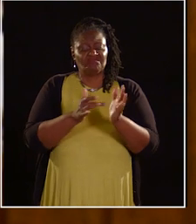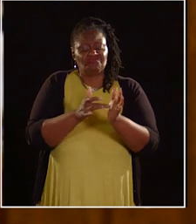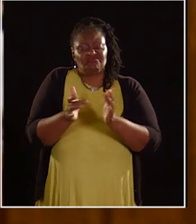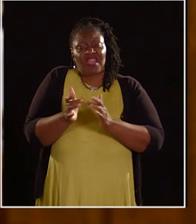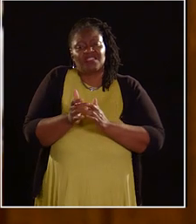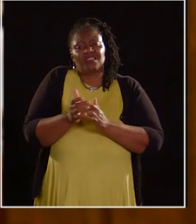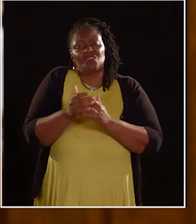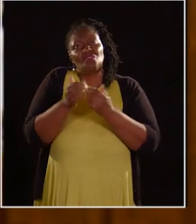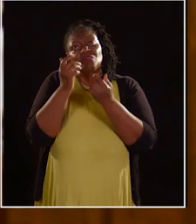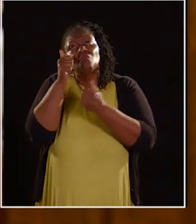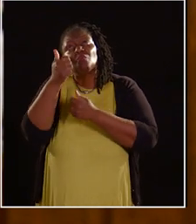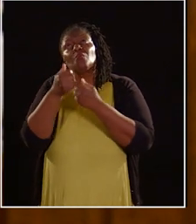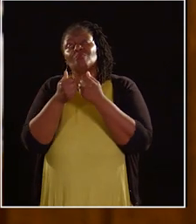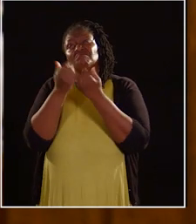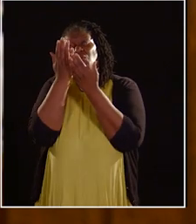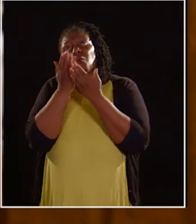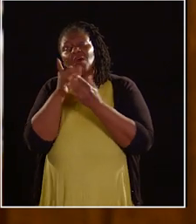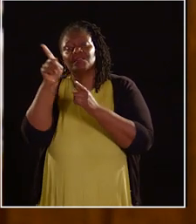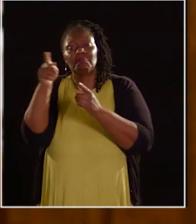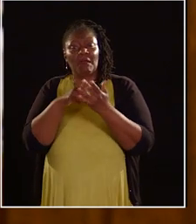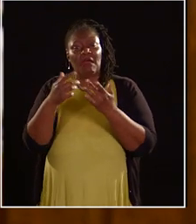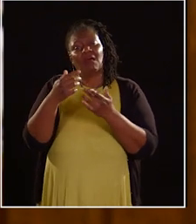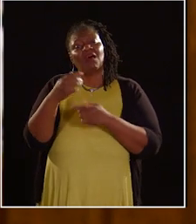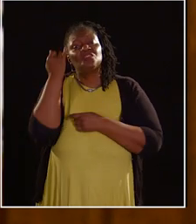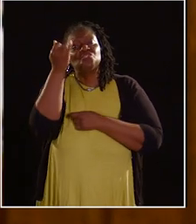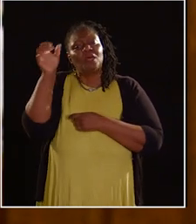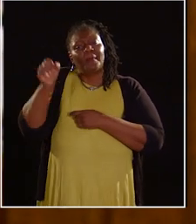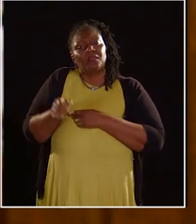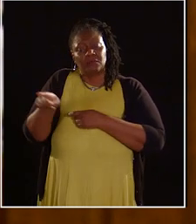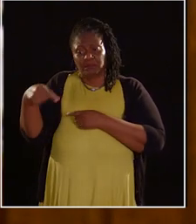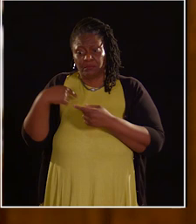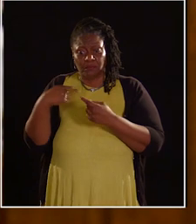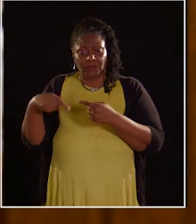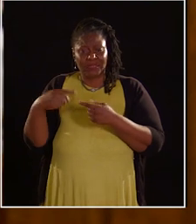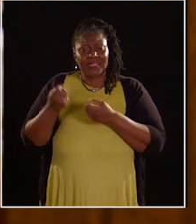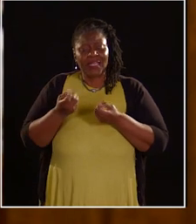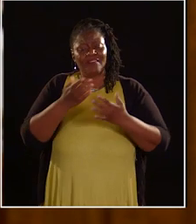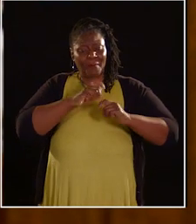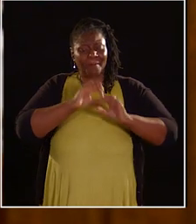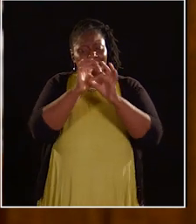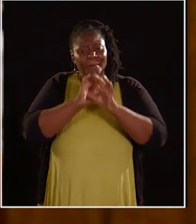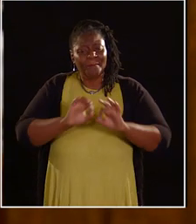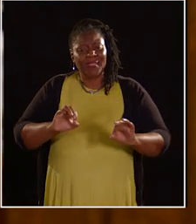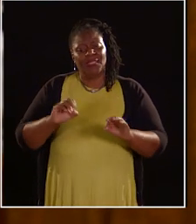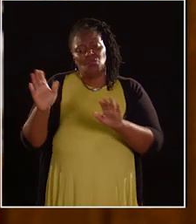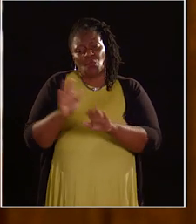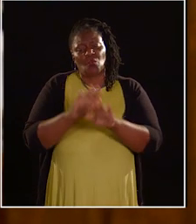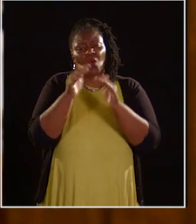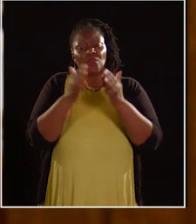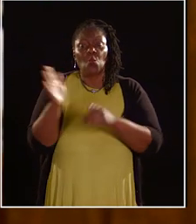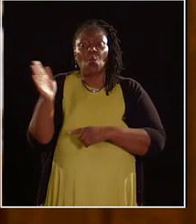Christ, worshipped by the shepherds, give peace on earth to all who are oppressed.